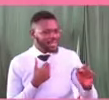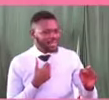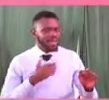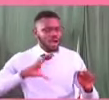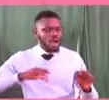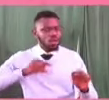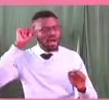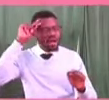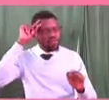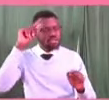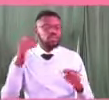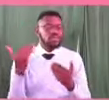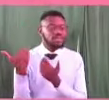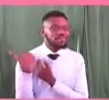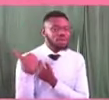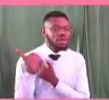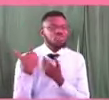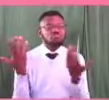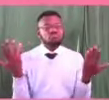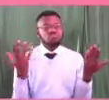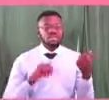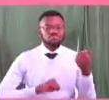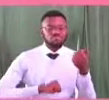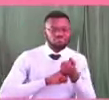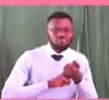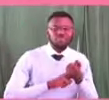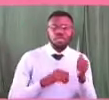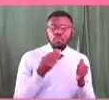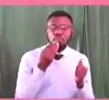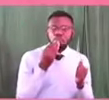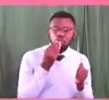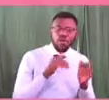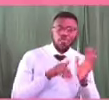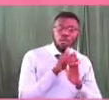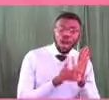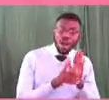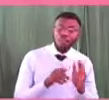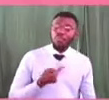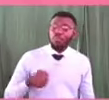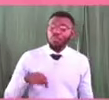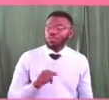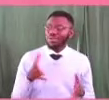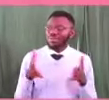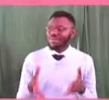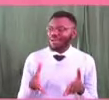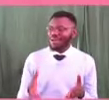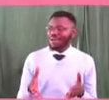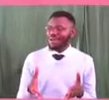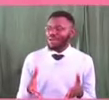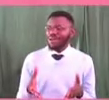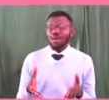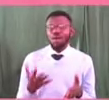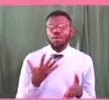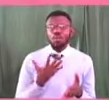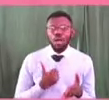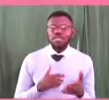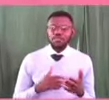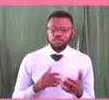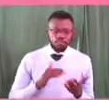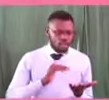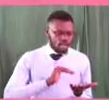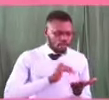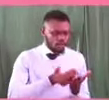that provides school feeding program, we are going to match the funds